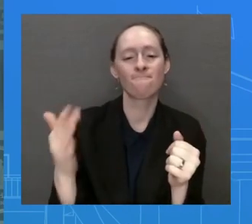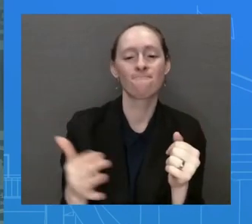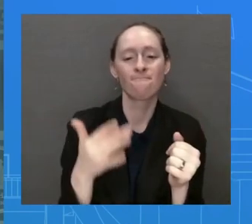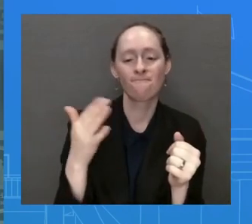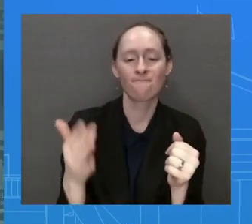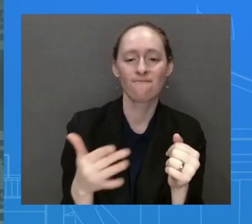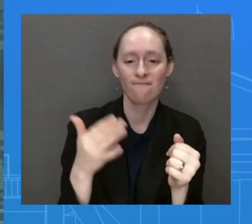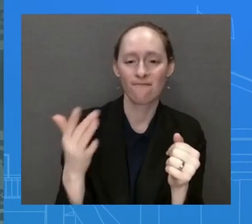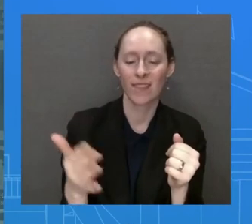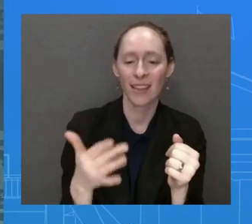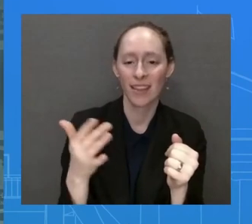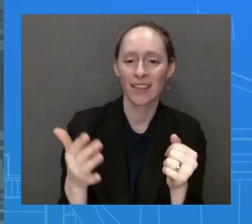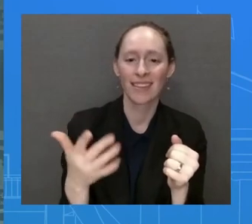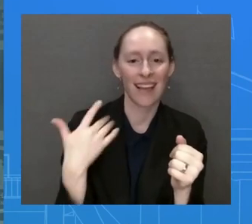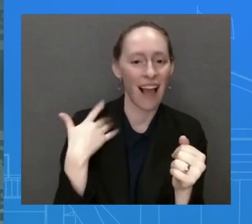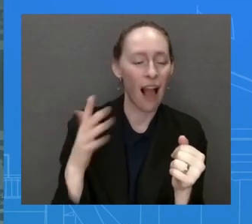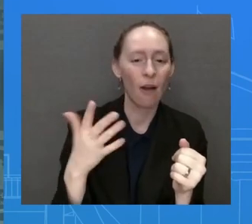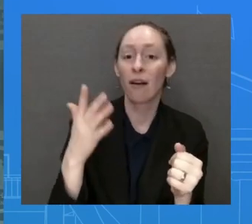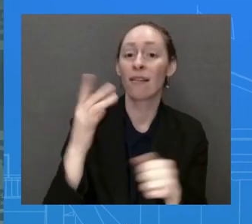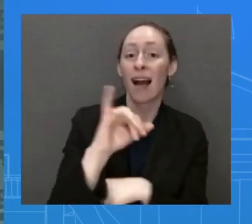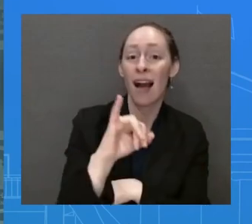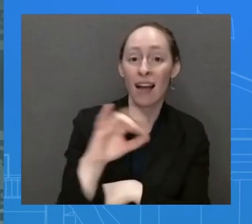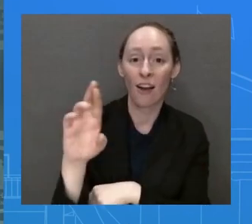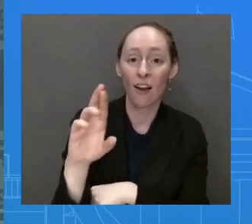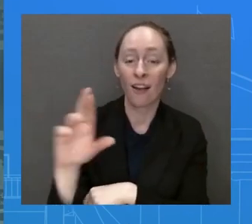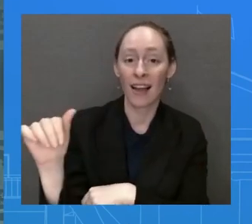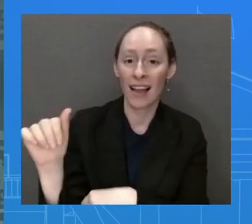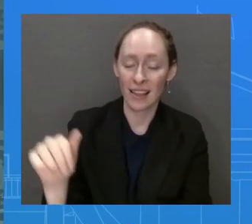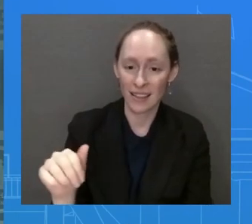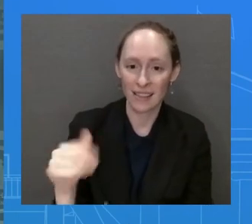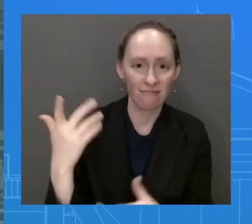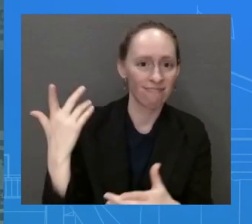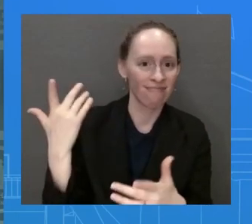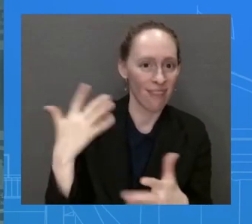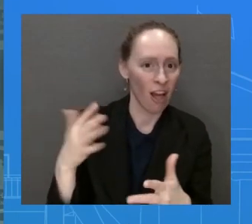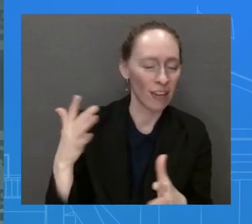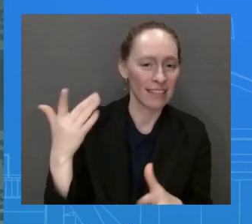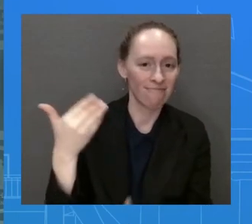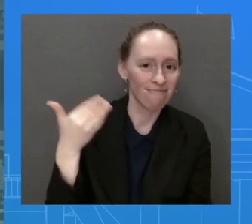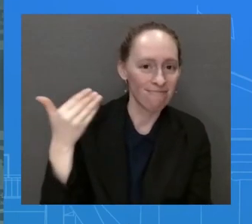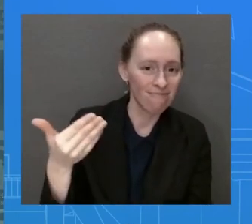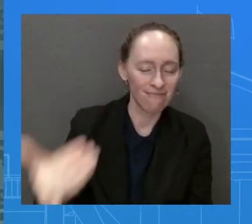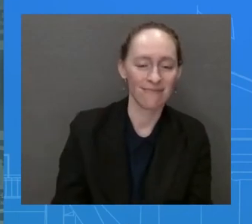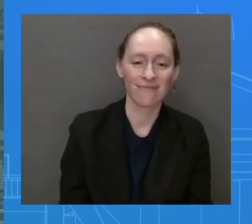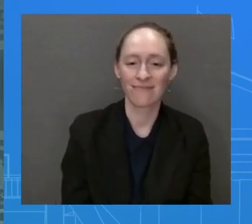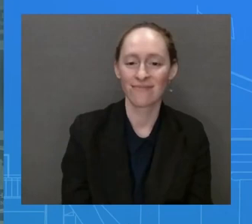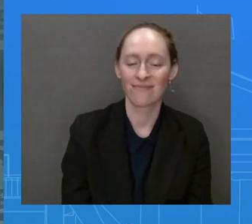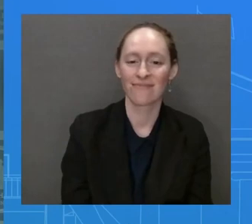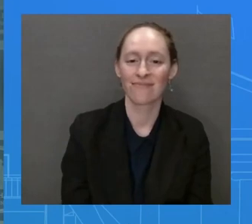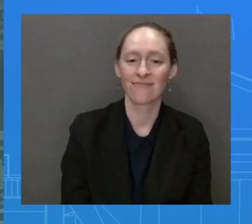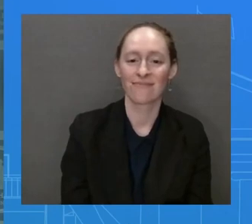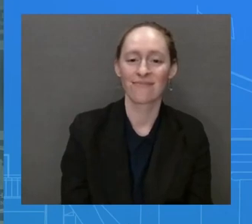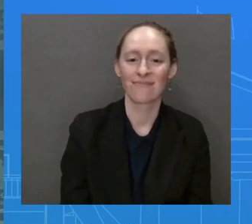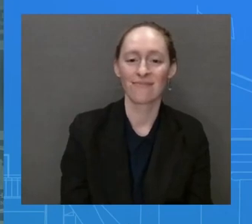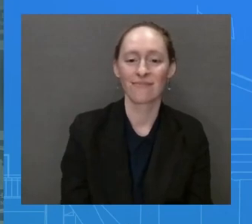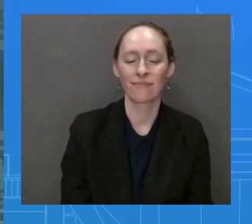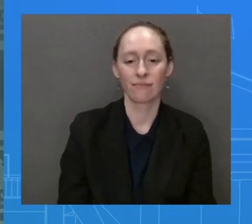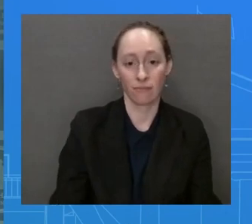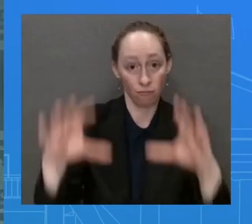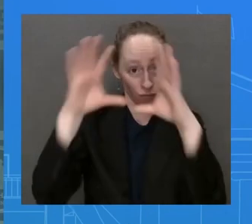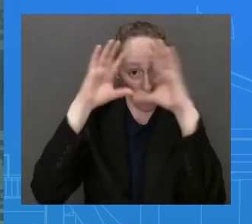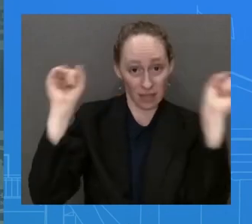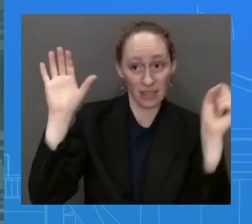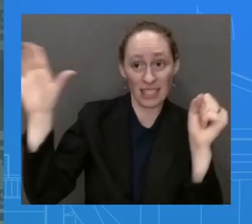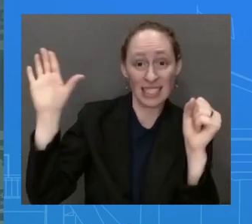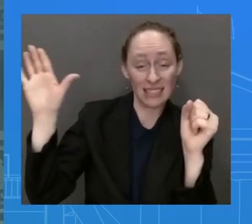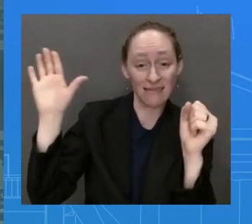Inflation Reduction Act. Look, it matters what the vision of a president is and him acting out on it, and that's what you